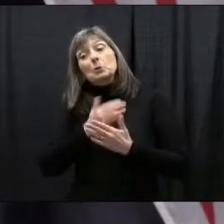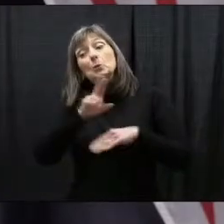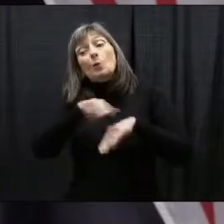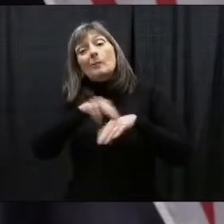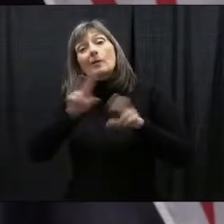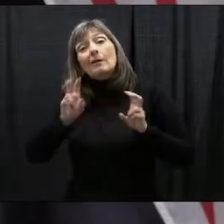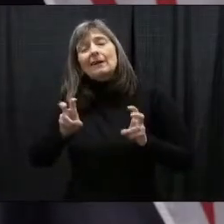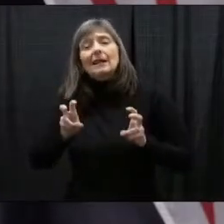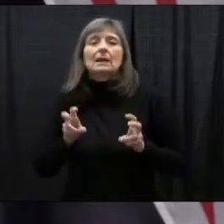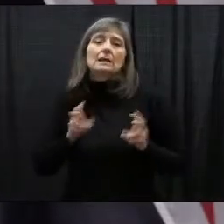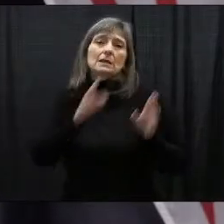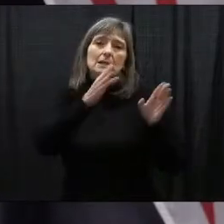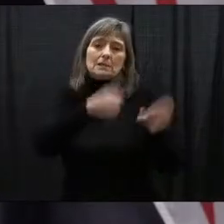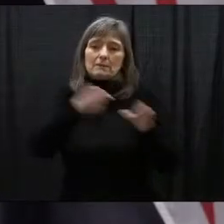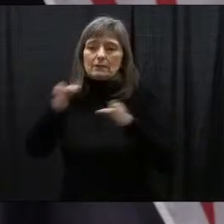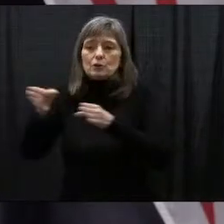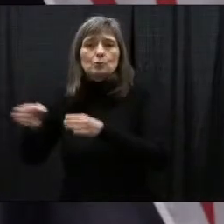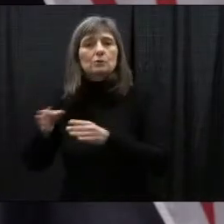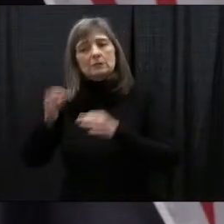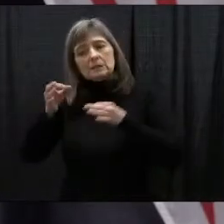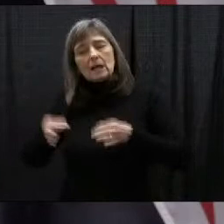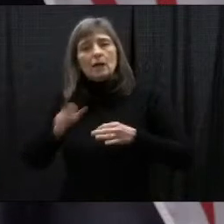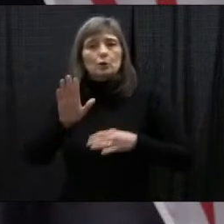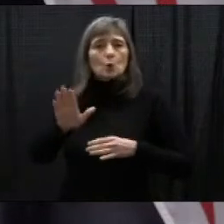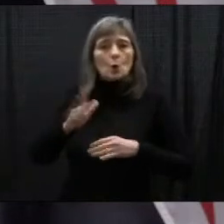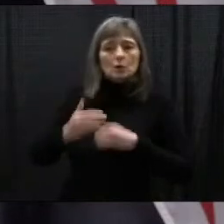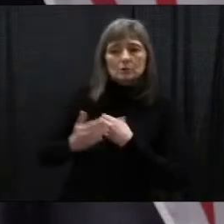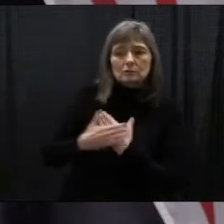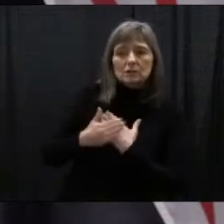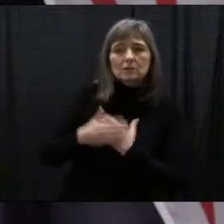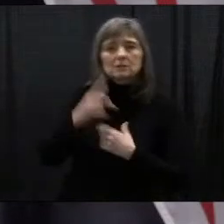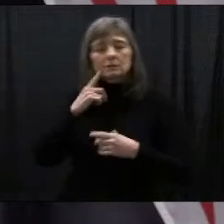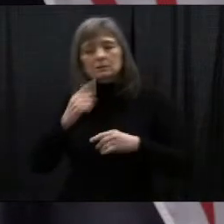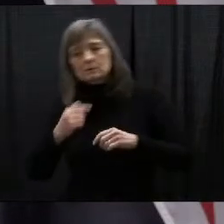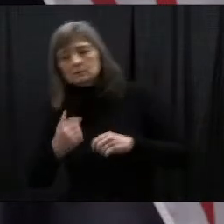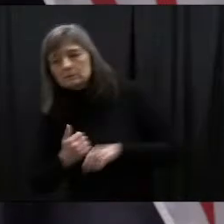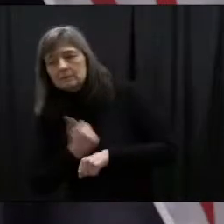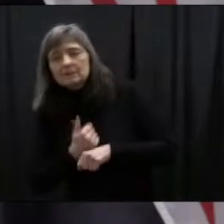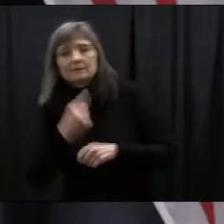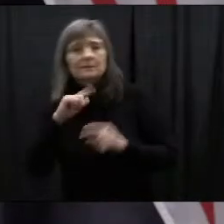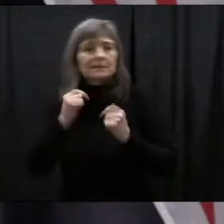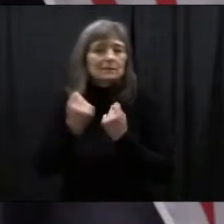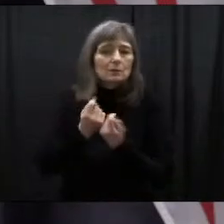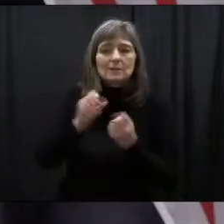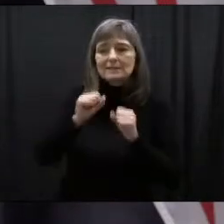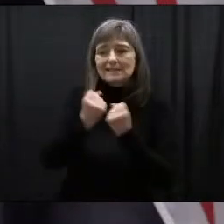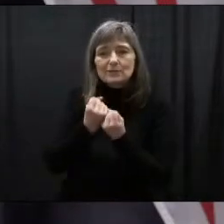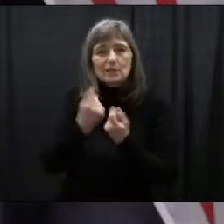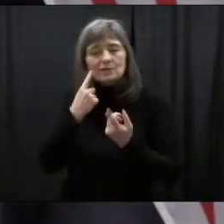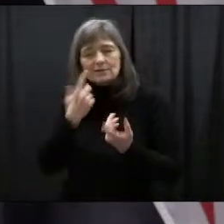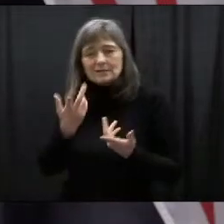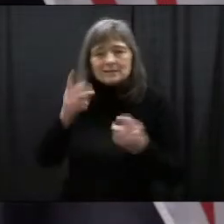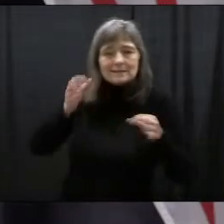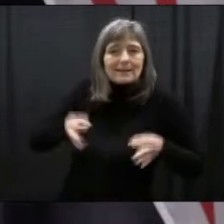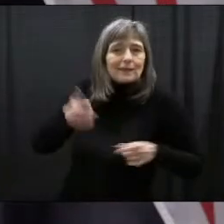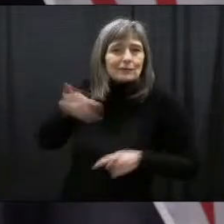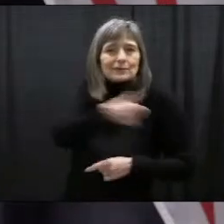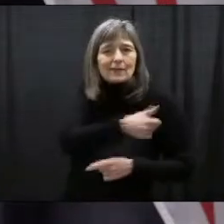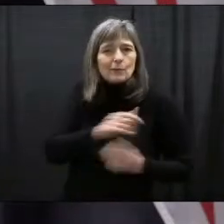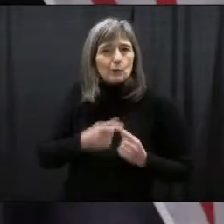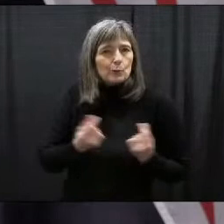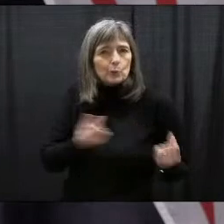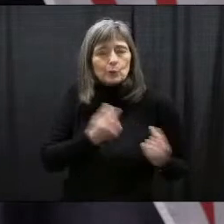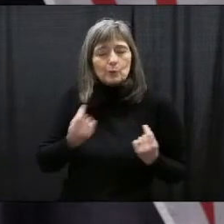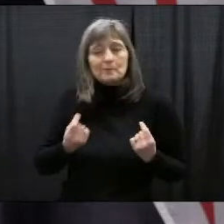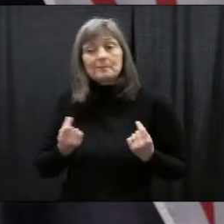will need to make their own judgments and assessments of risks based on their own circumstances. We showed our resilience when COVID entered our